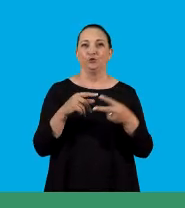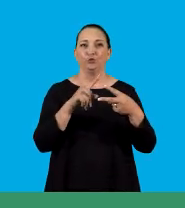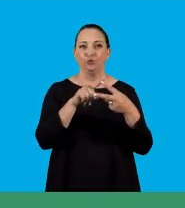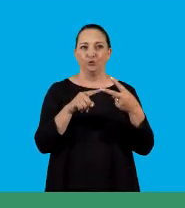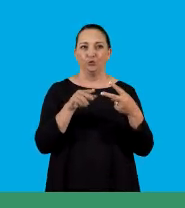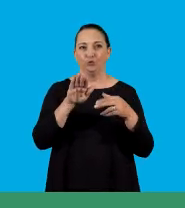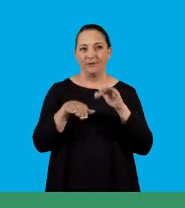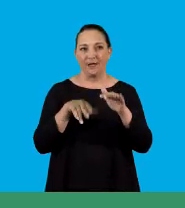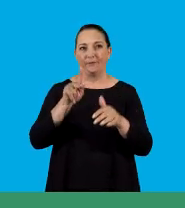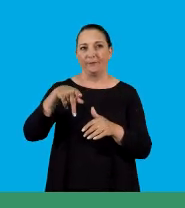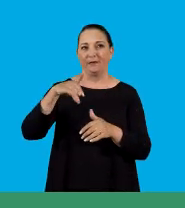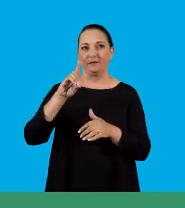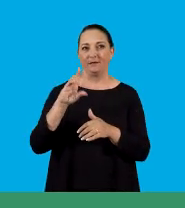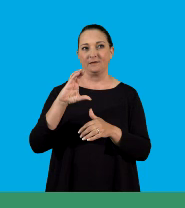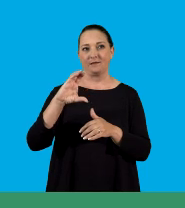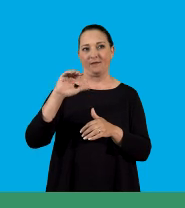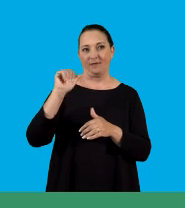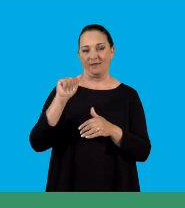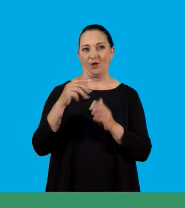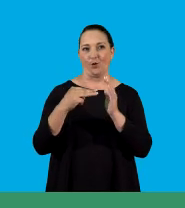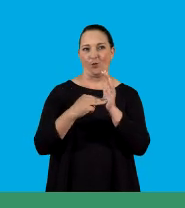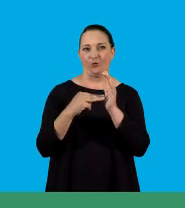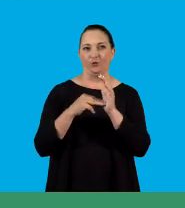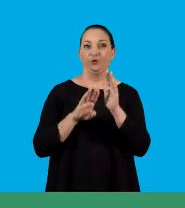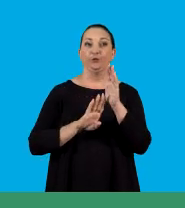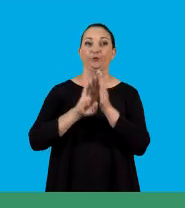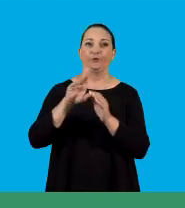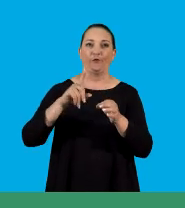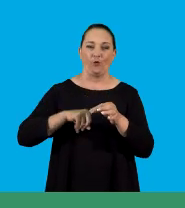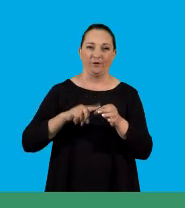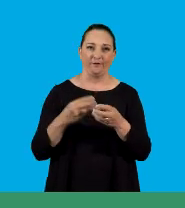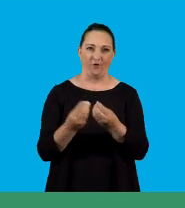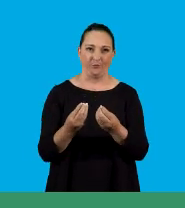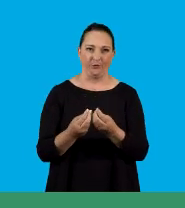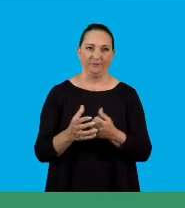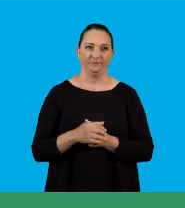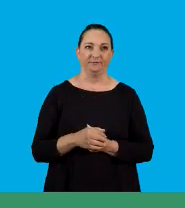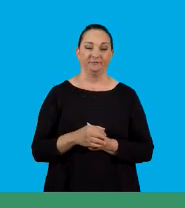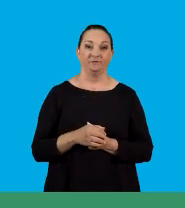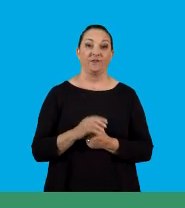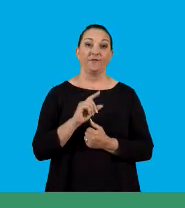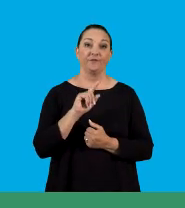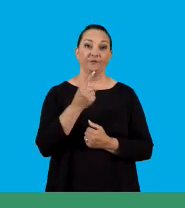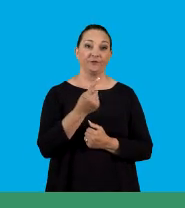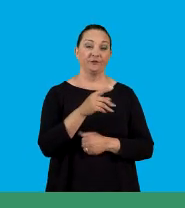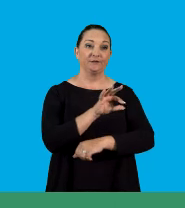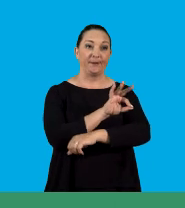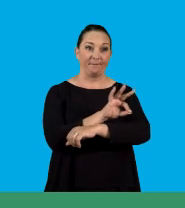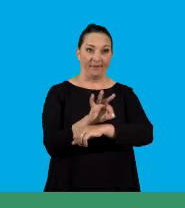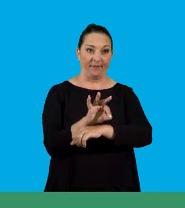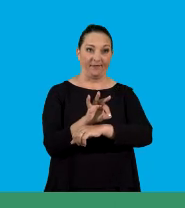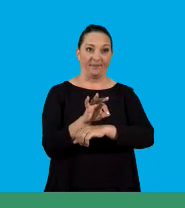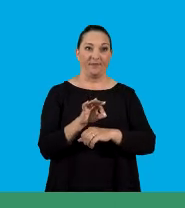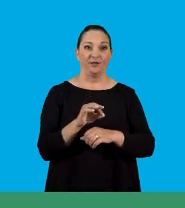model to improve the quality of their products. Now, this is how it is applied. You say